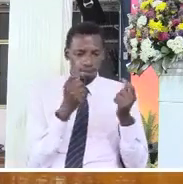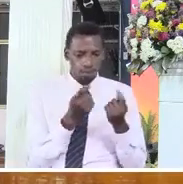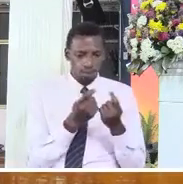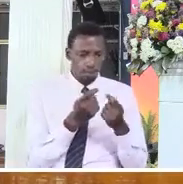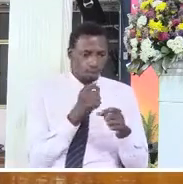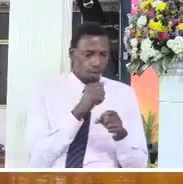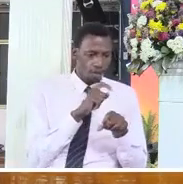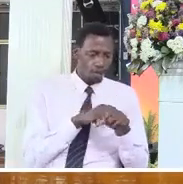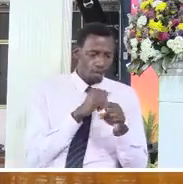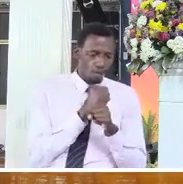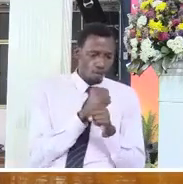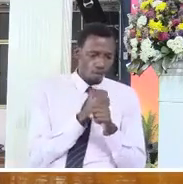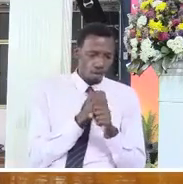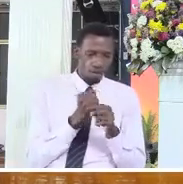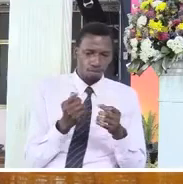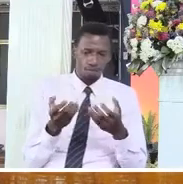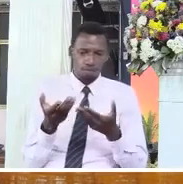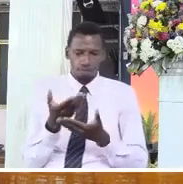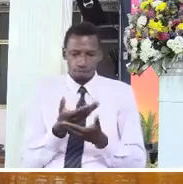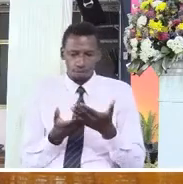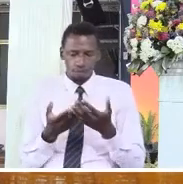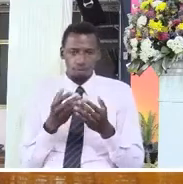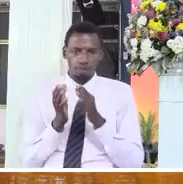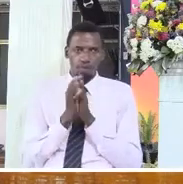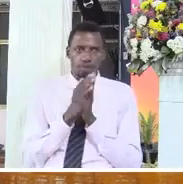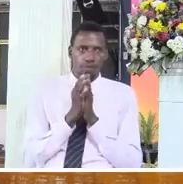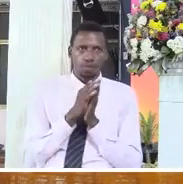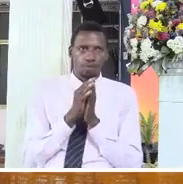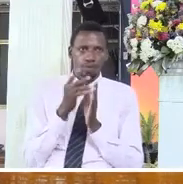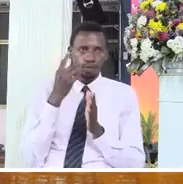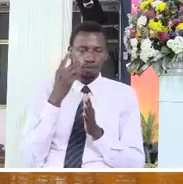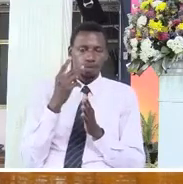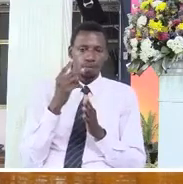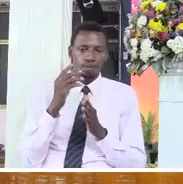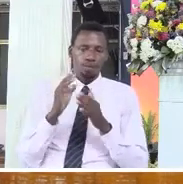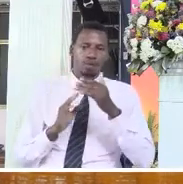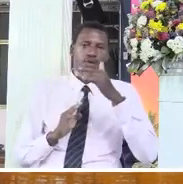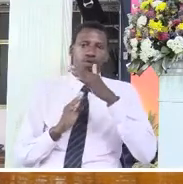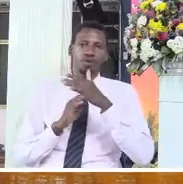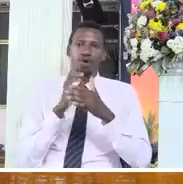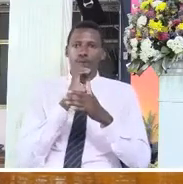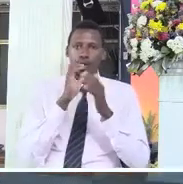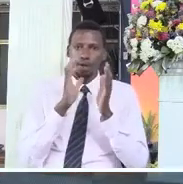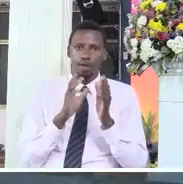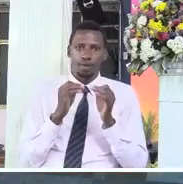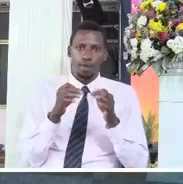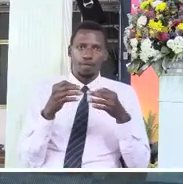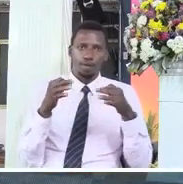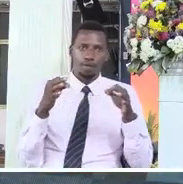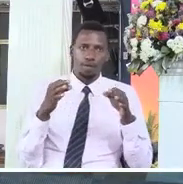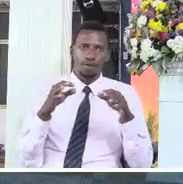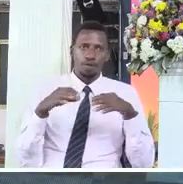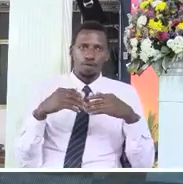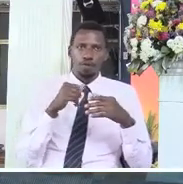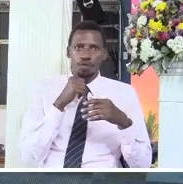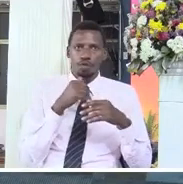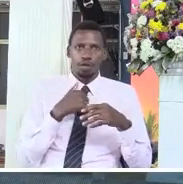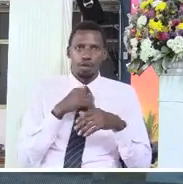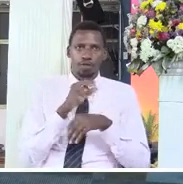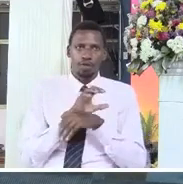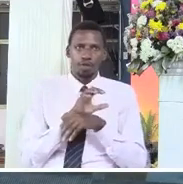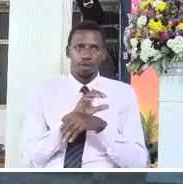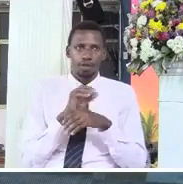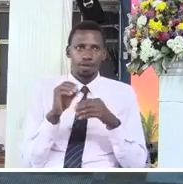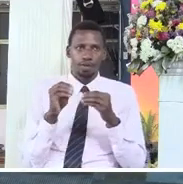we bond and tell stories, and you'll find the head elder, if he's free or he doesn't have church duties at that time, he'll come